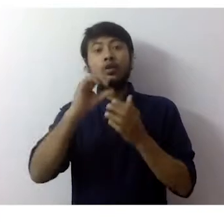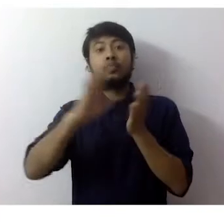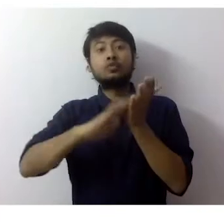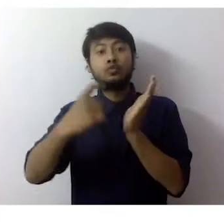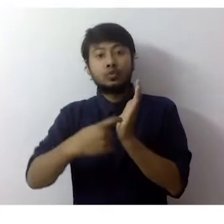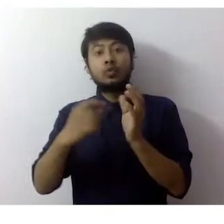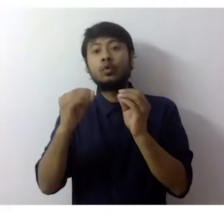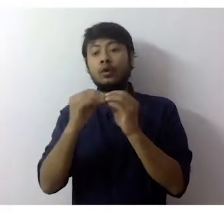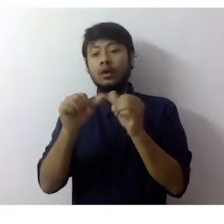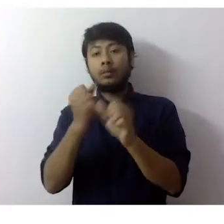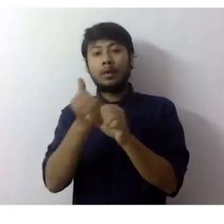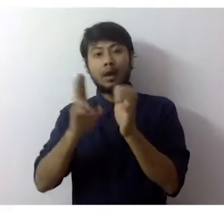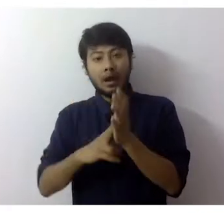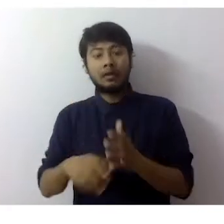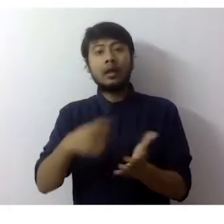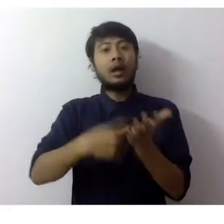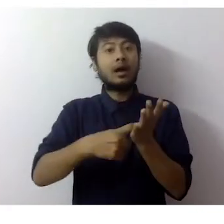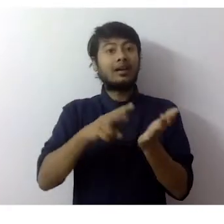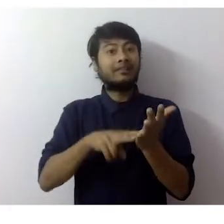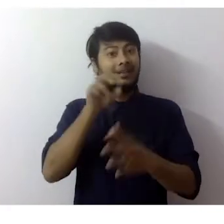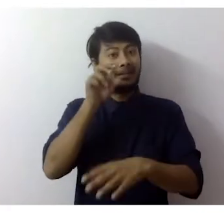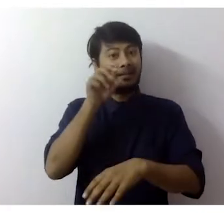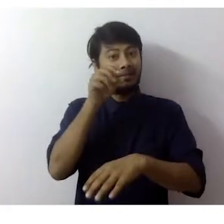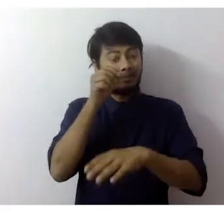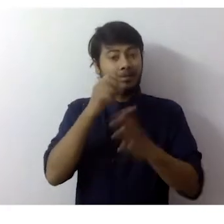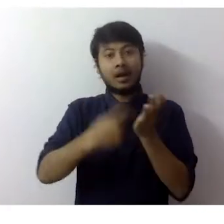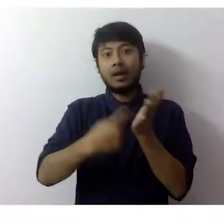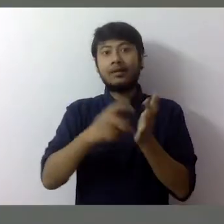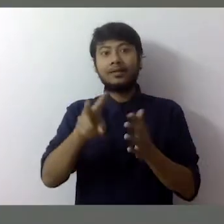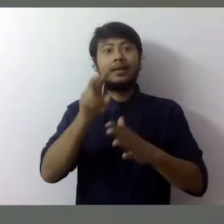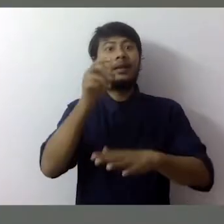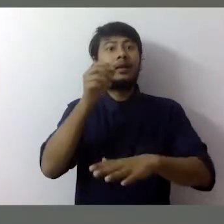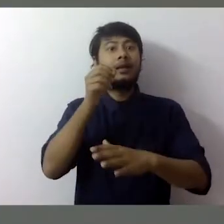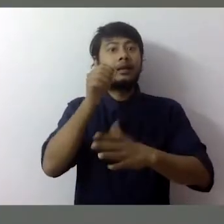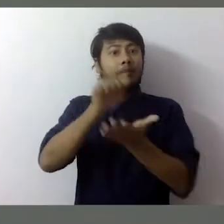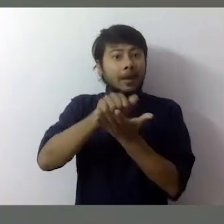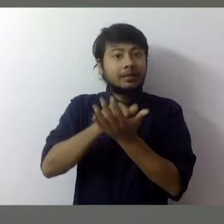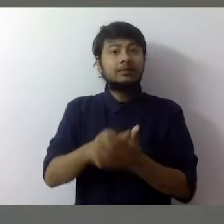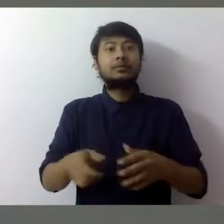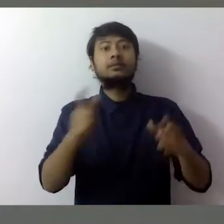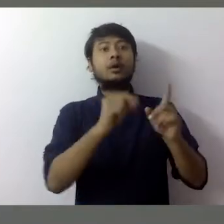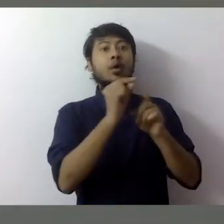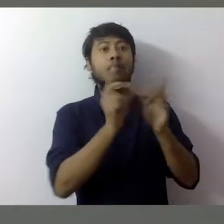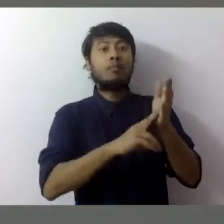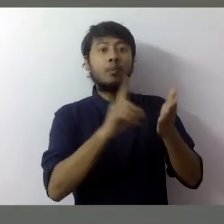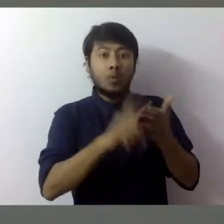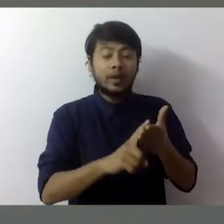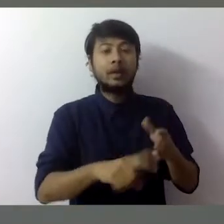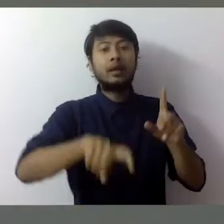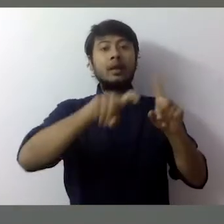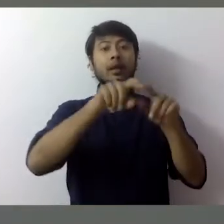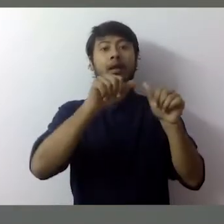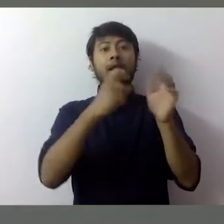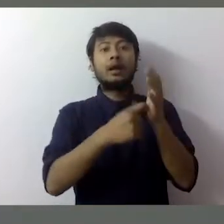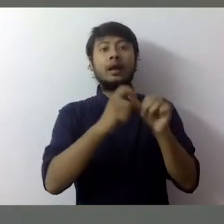Ravi Varma Press, the Brijbasi and Sons in Mathura, Bombay and Karachi, and the Chitrashala Press in Pune were some of the prominent names